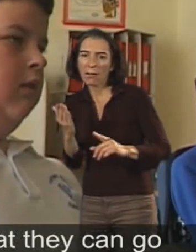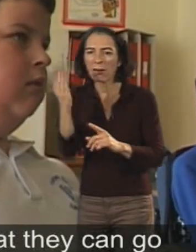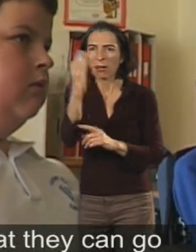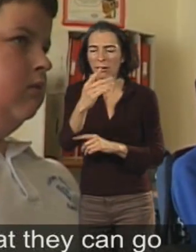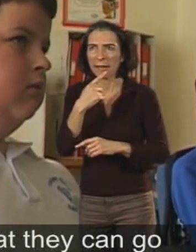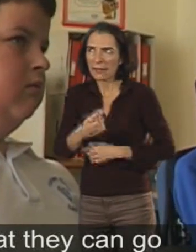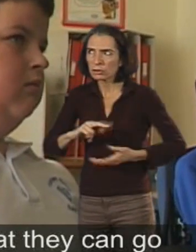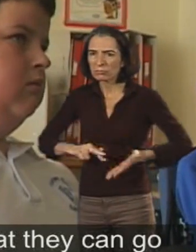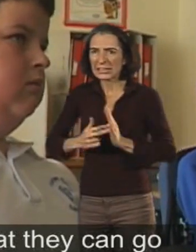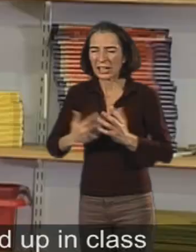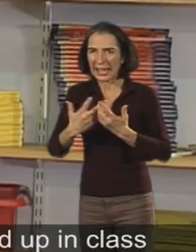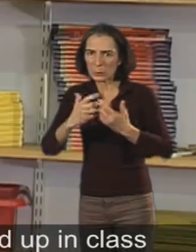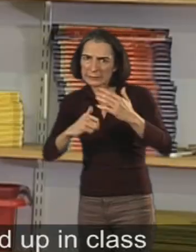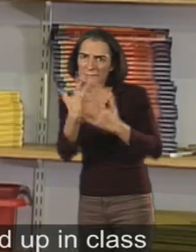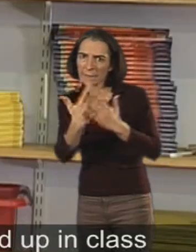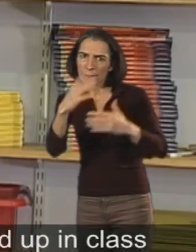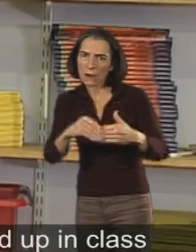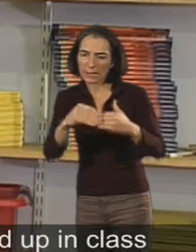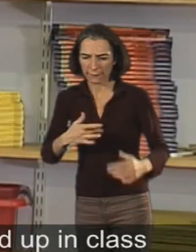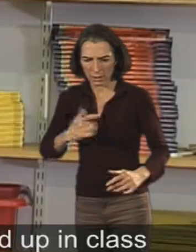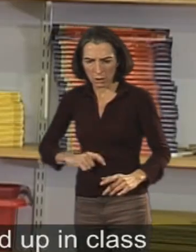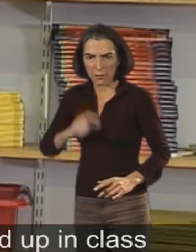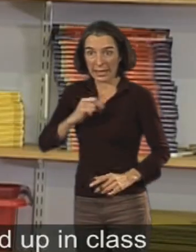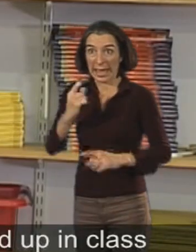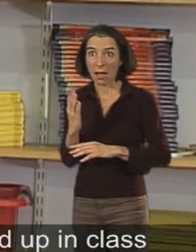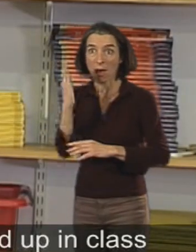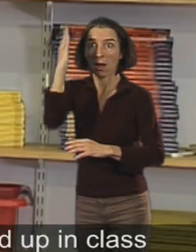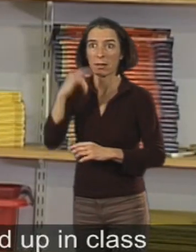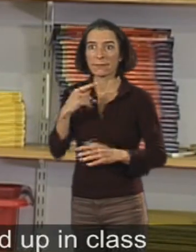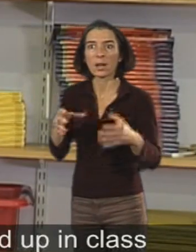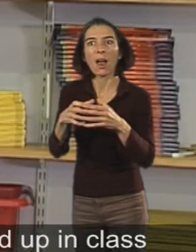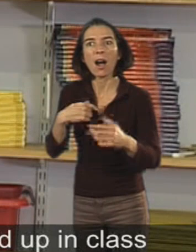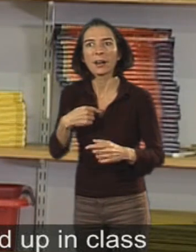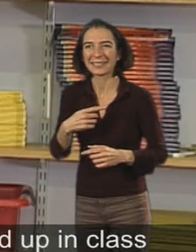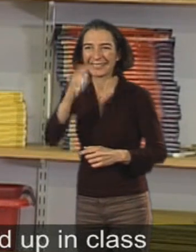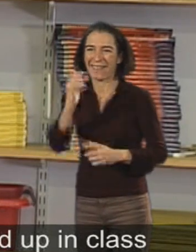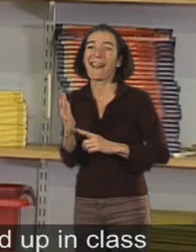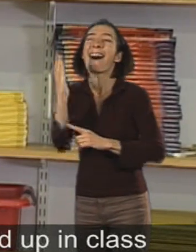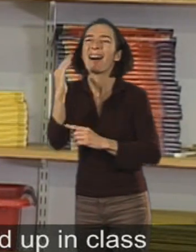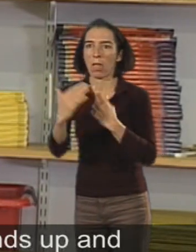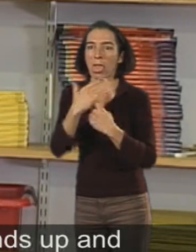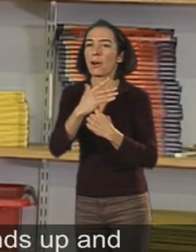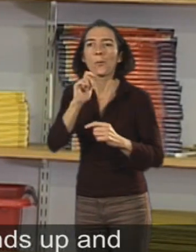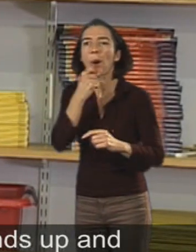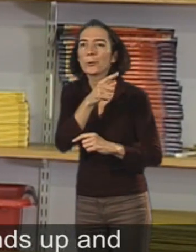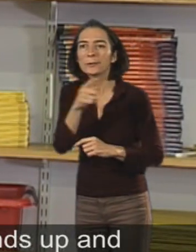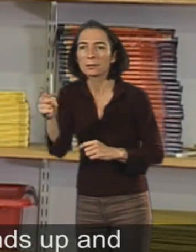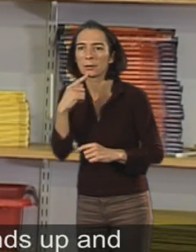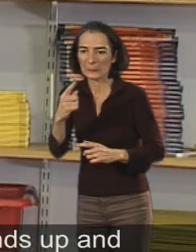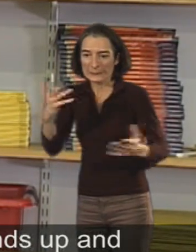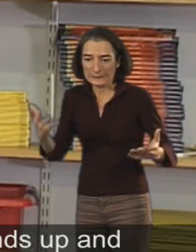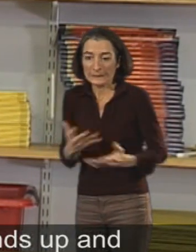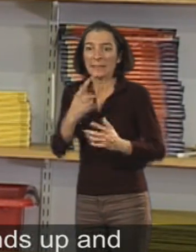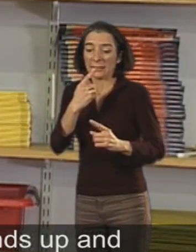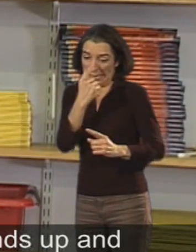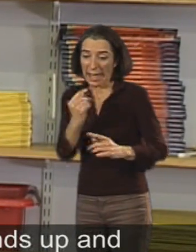have strategies for making friends, they feel confident to put their hand up in class and know that they won't be laughed at. We try to encourage them to put